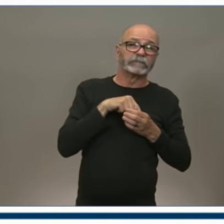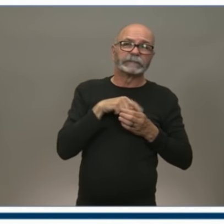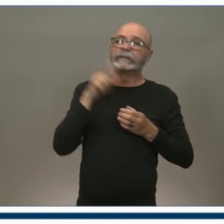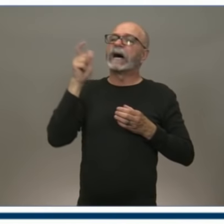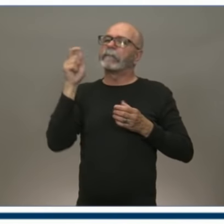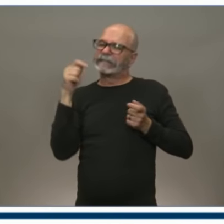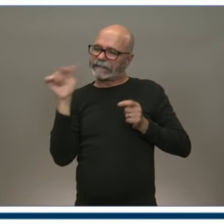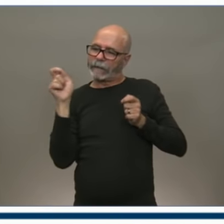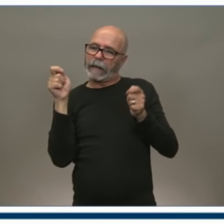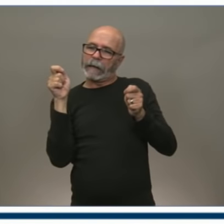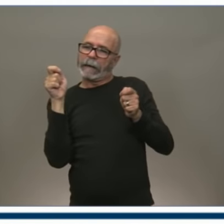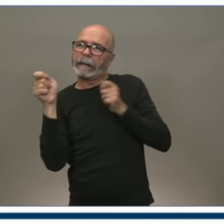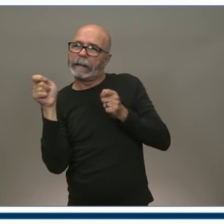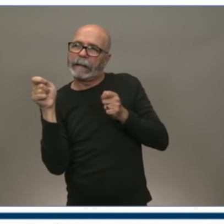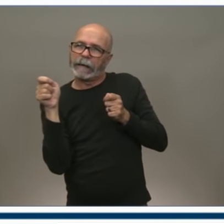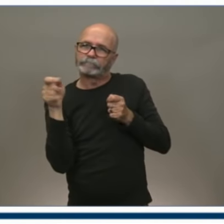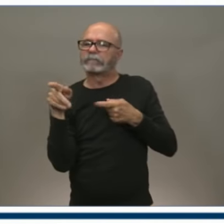allow